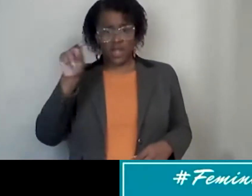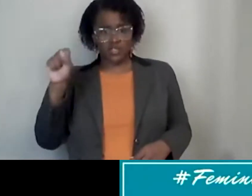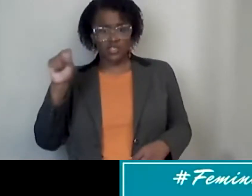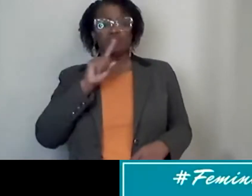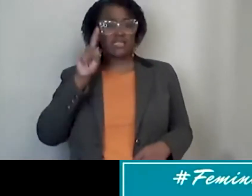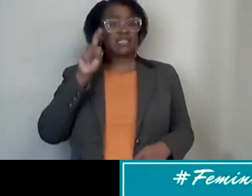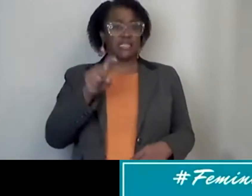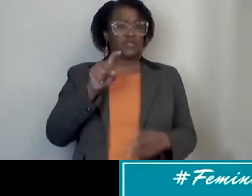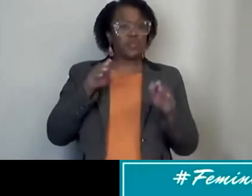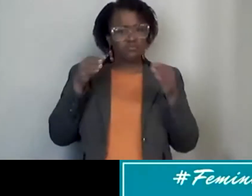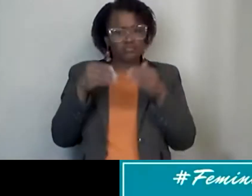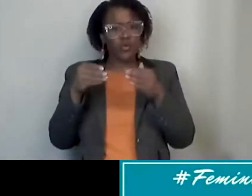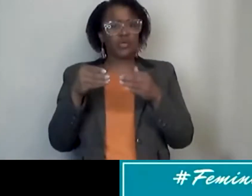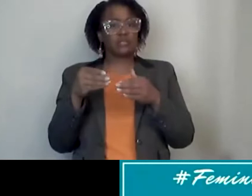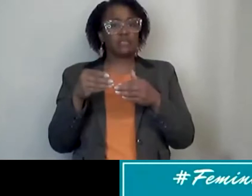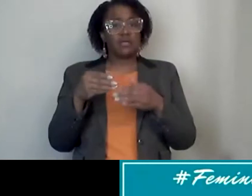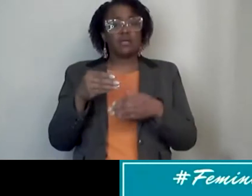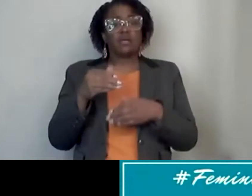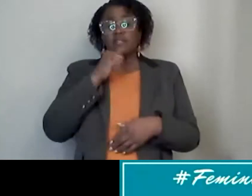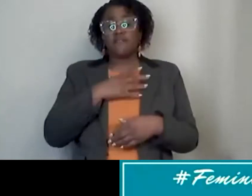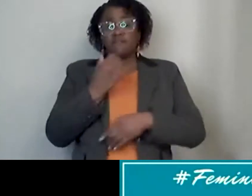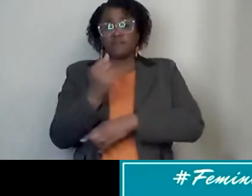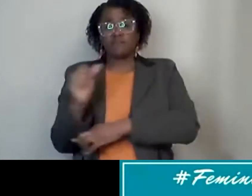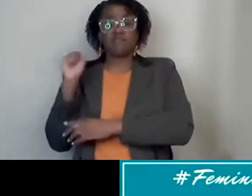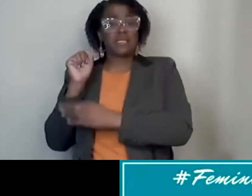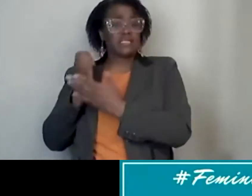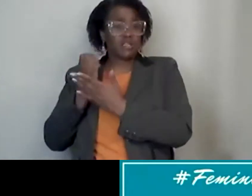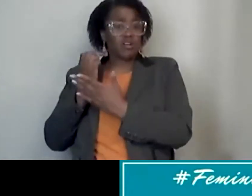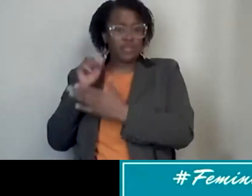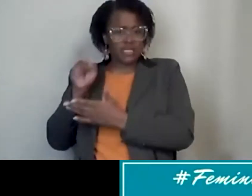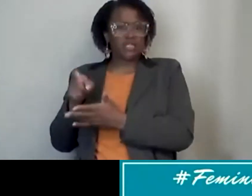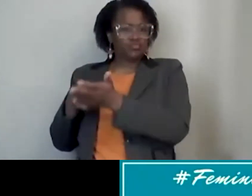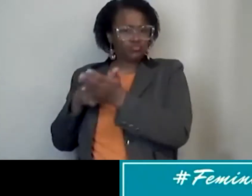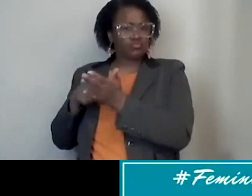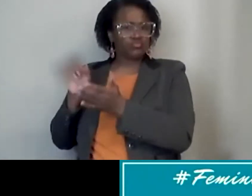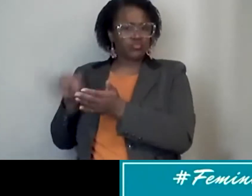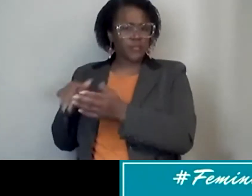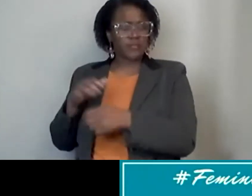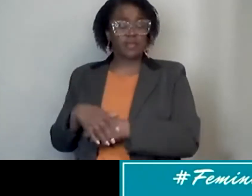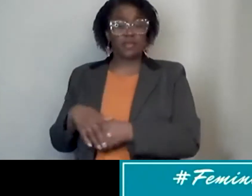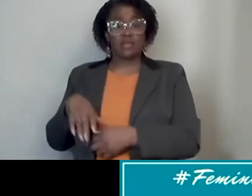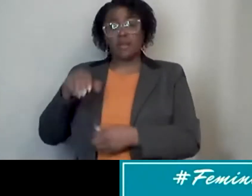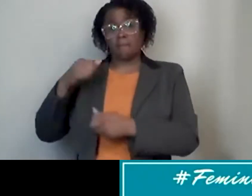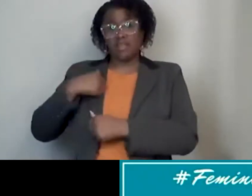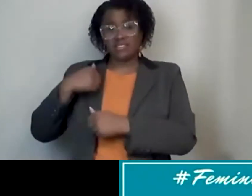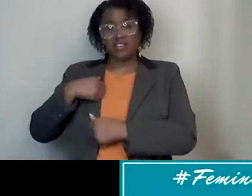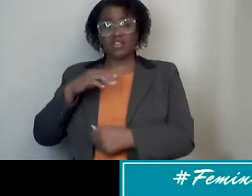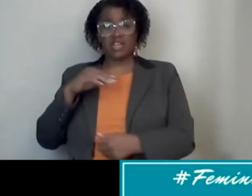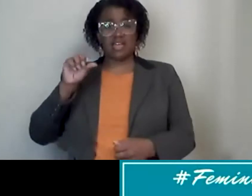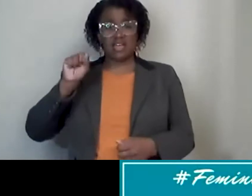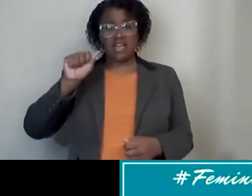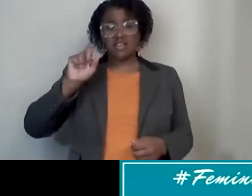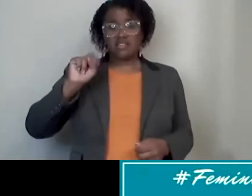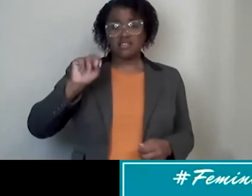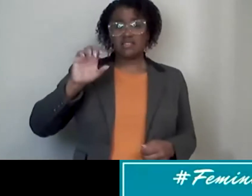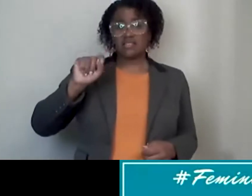core of what a feminist economy is calling for. Militarism and sanctions are intimately tied